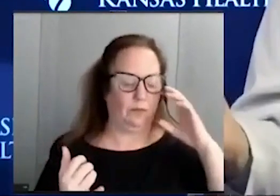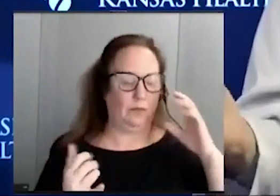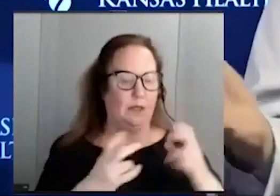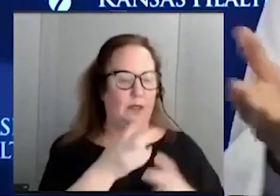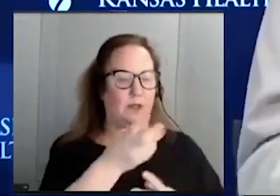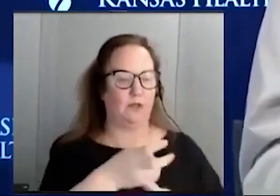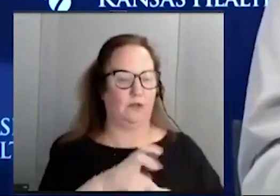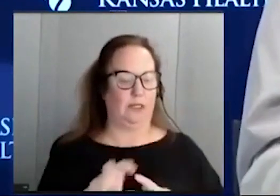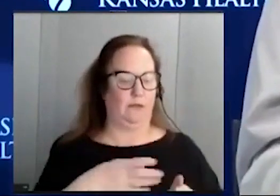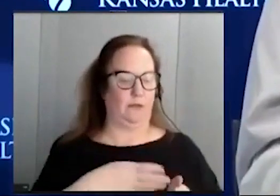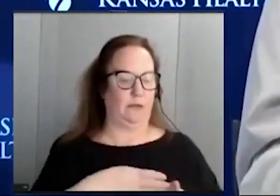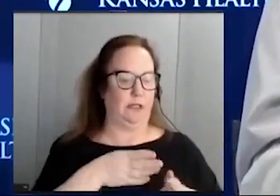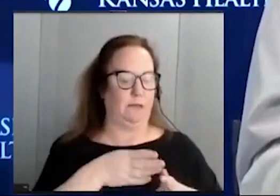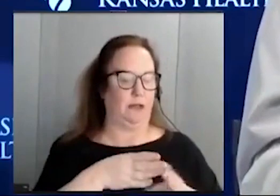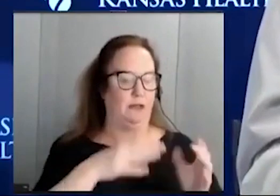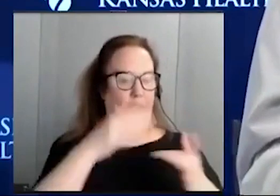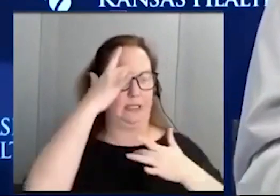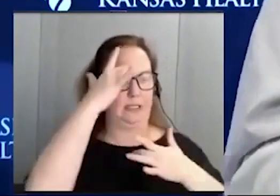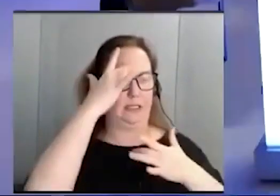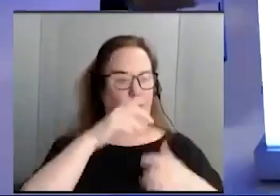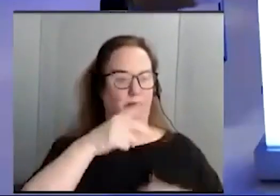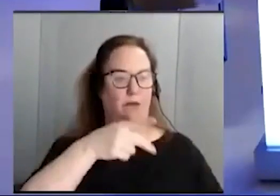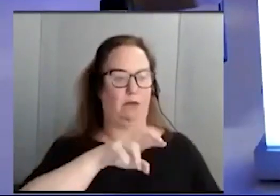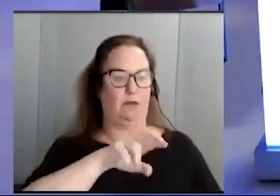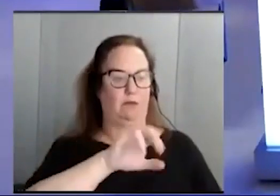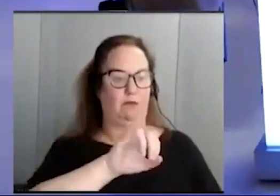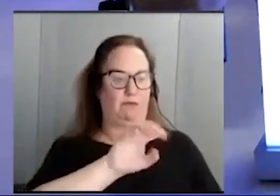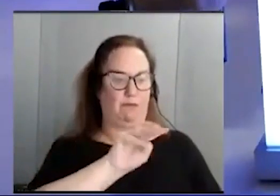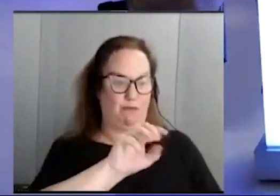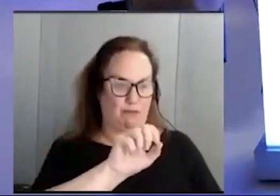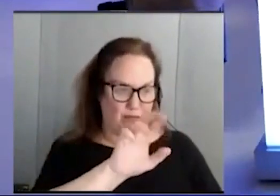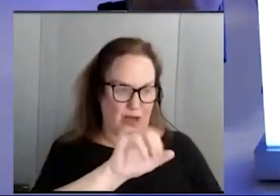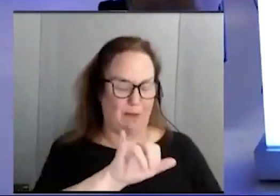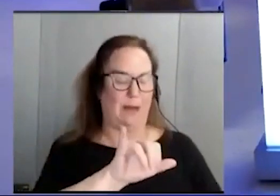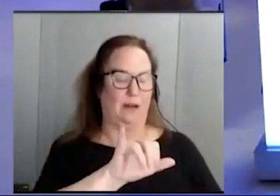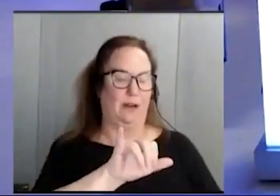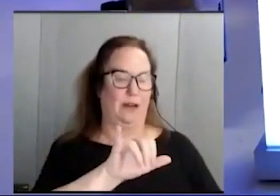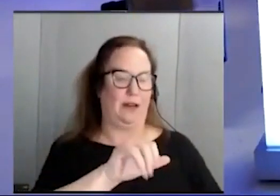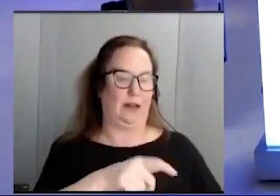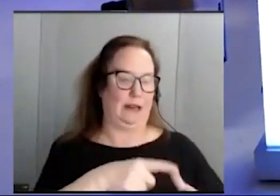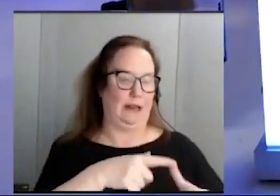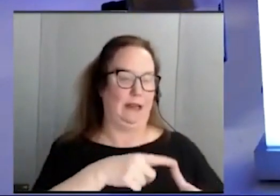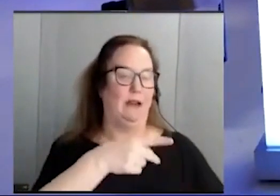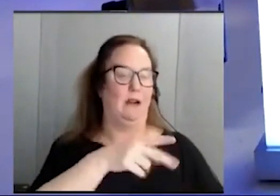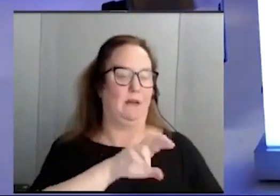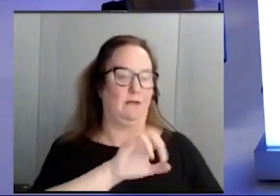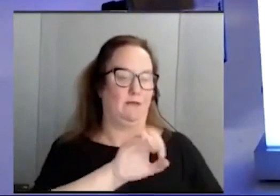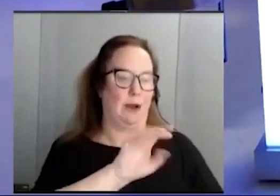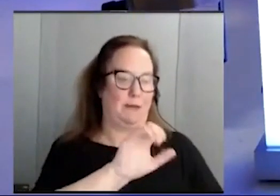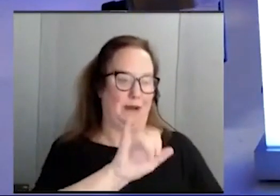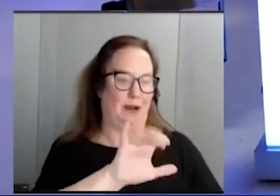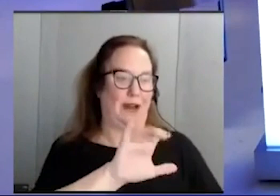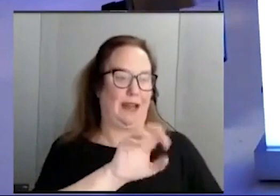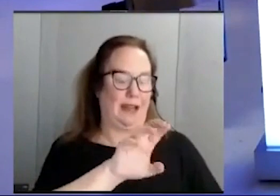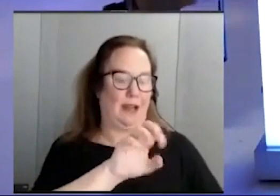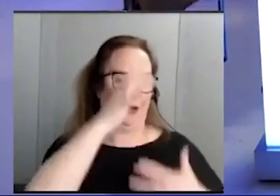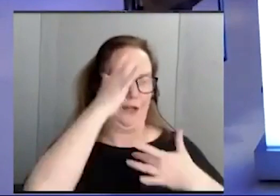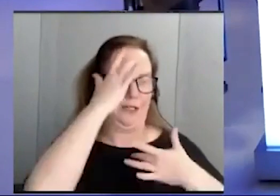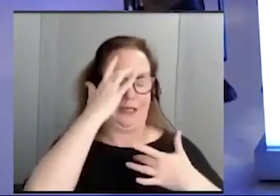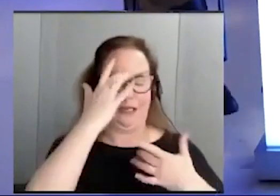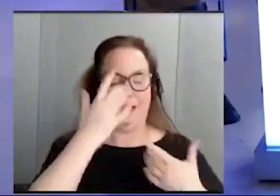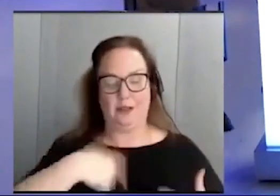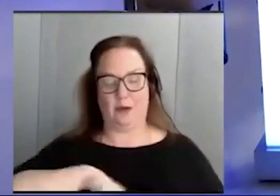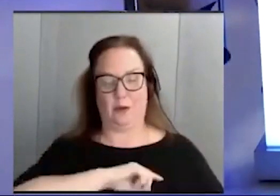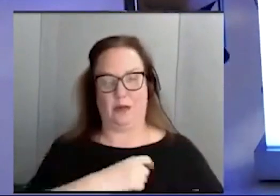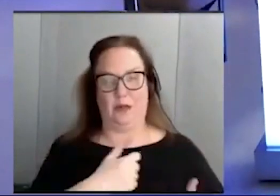specialty disease to a primary care disease. It really is. It really for most patients, I would say. Yeah, and then we try and help the ones who struggle more